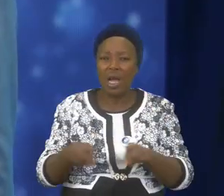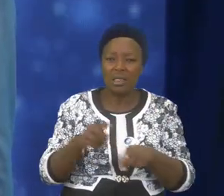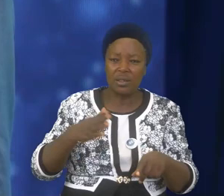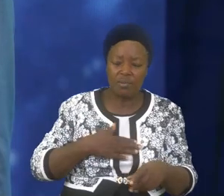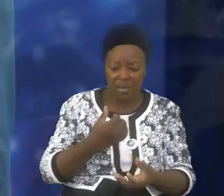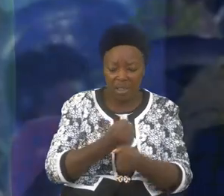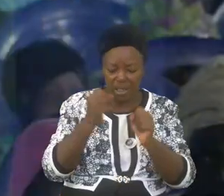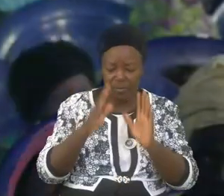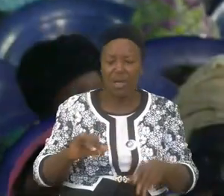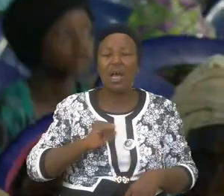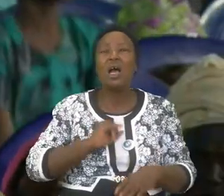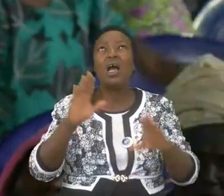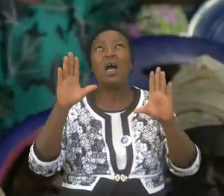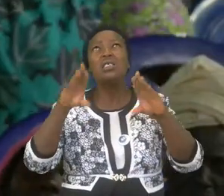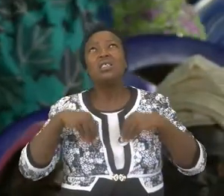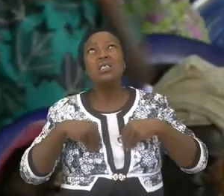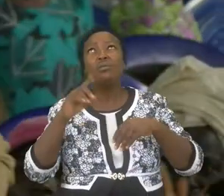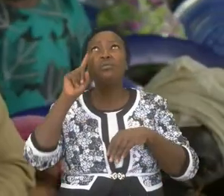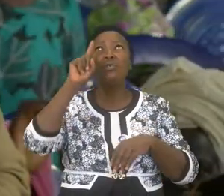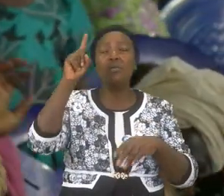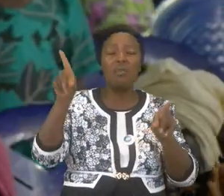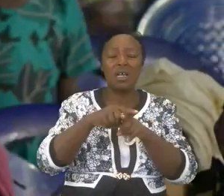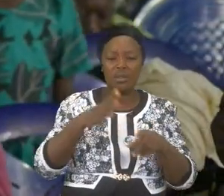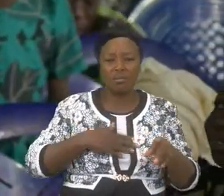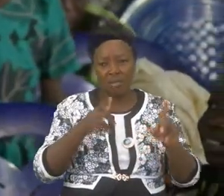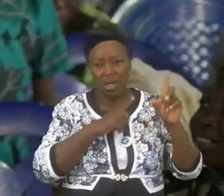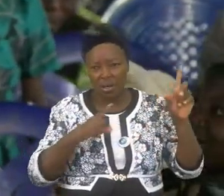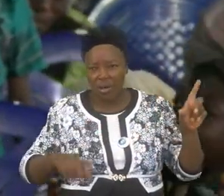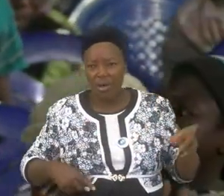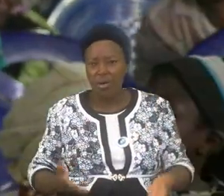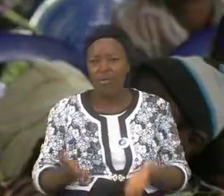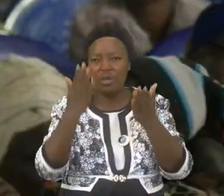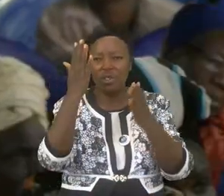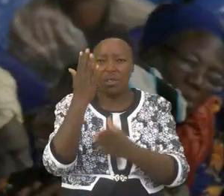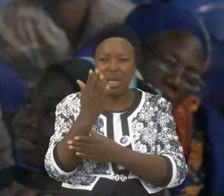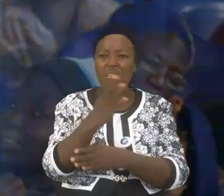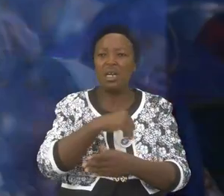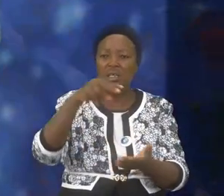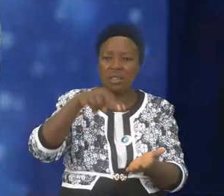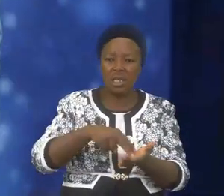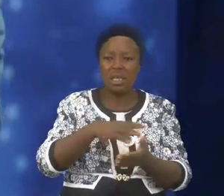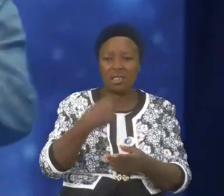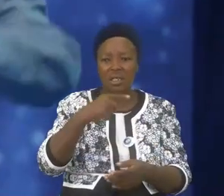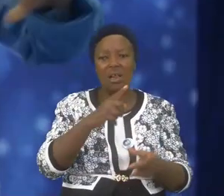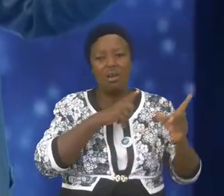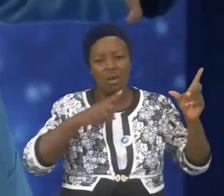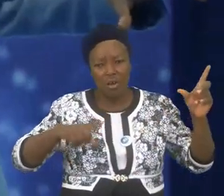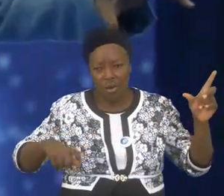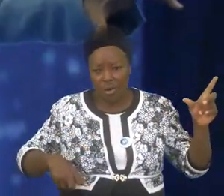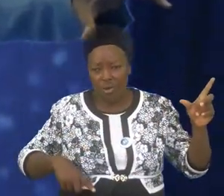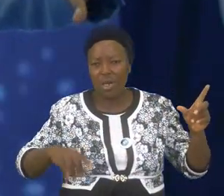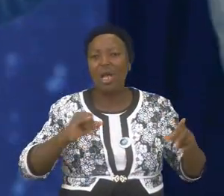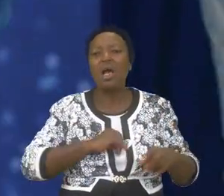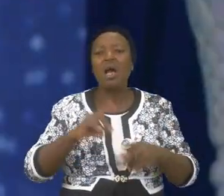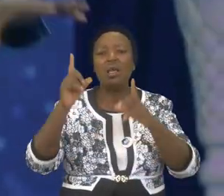and stand up and say, Lord, I come out of all those kingdoms. I